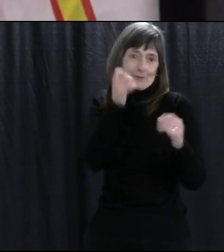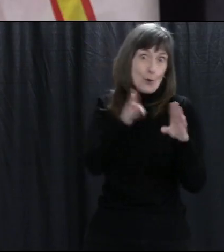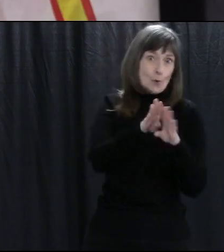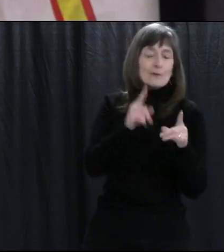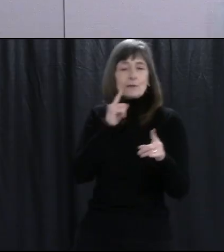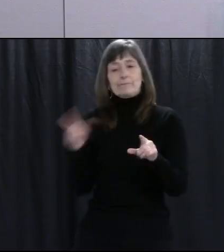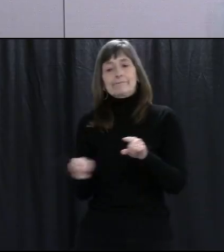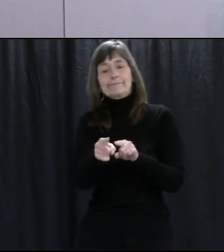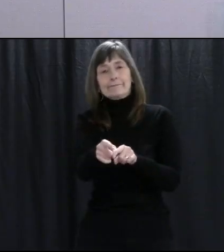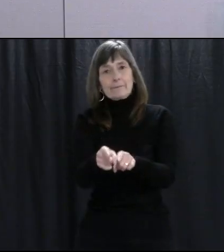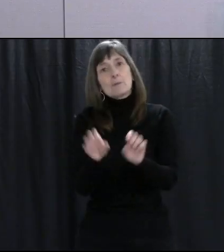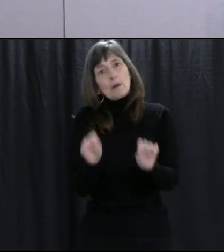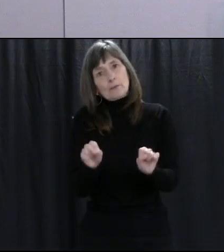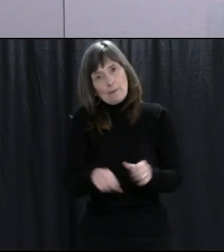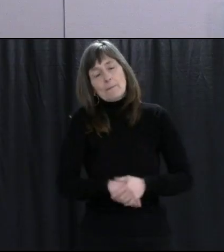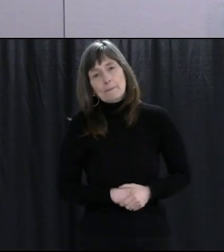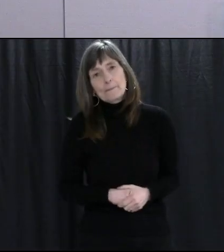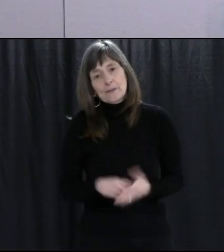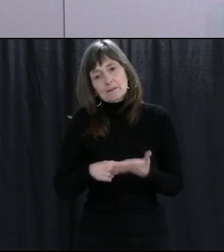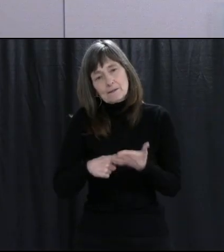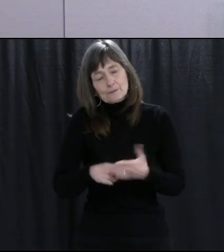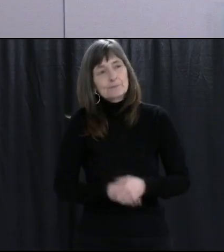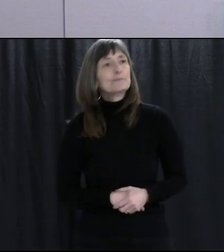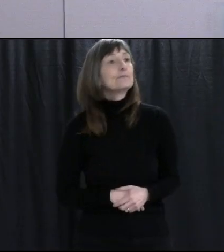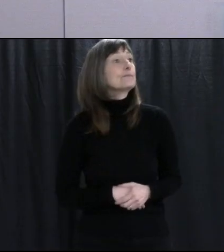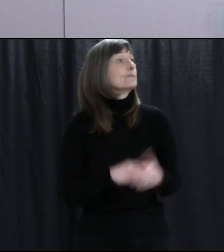Thanks, everyone. Thank you. Thank you.